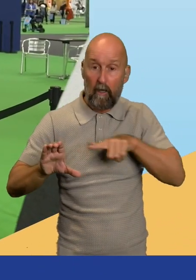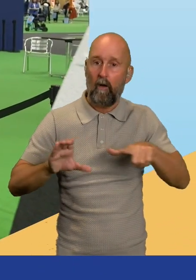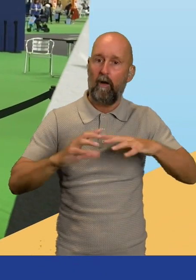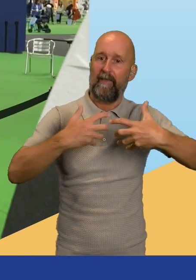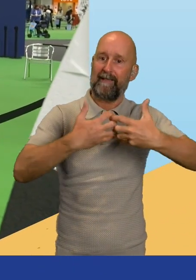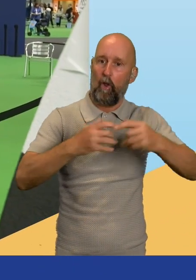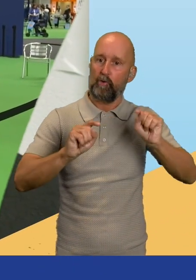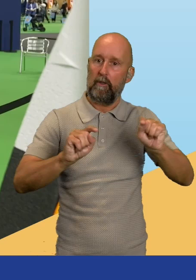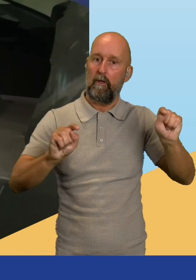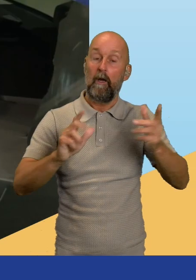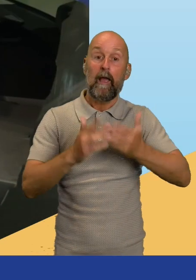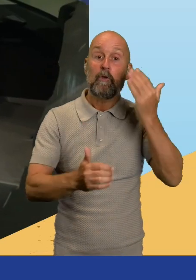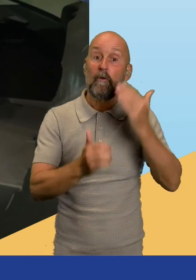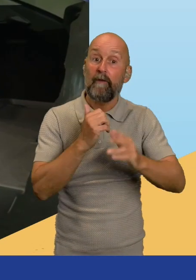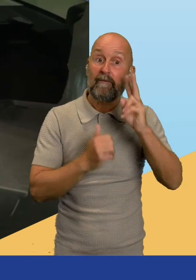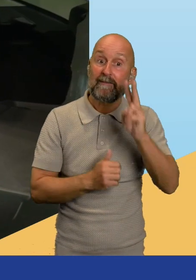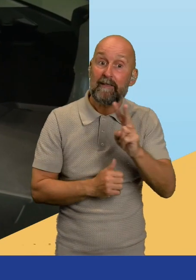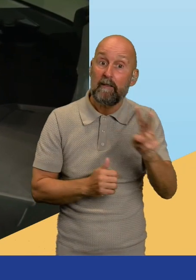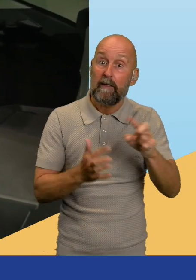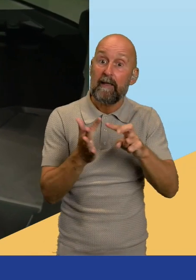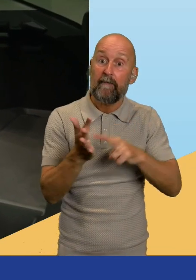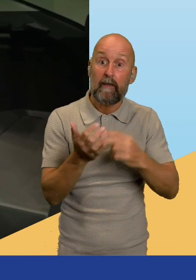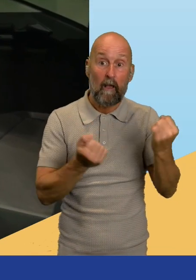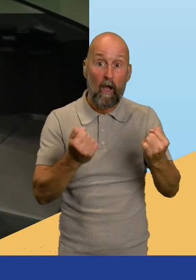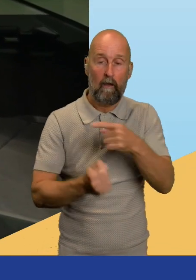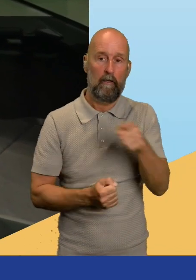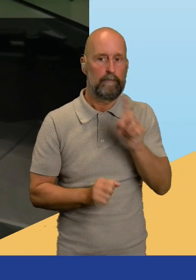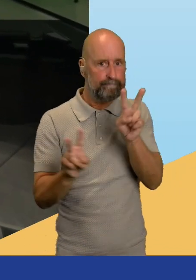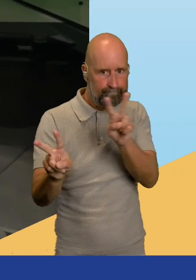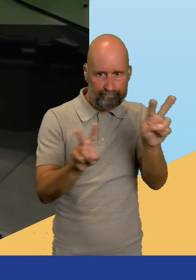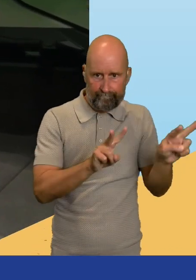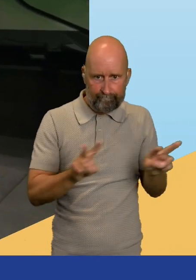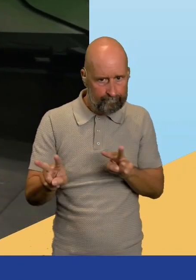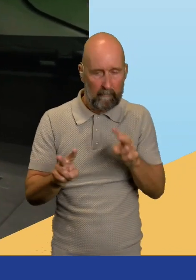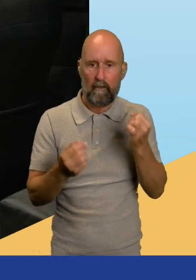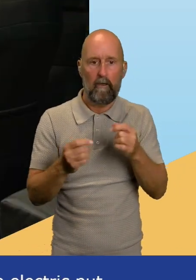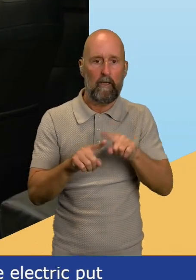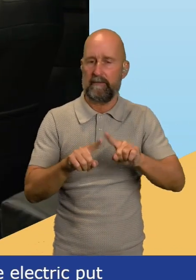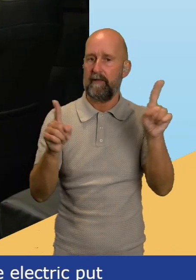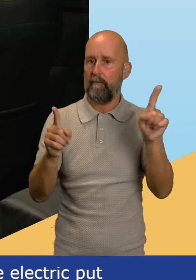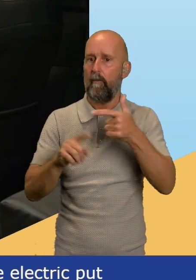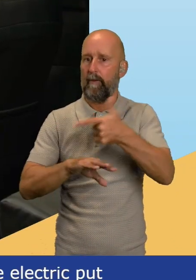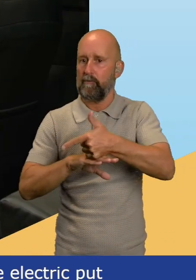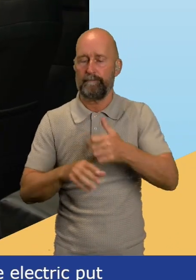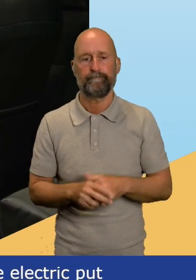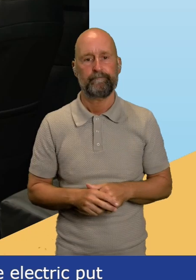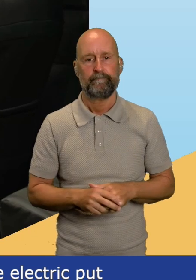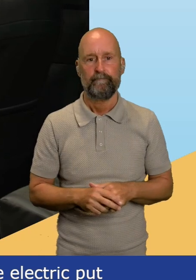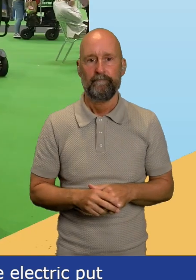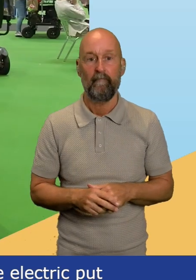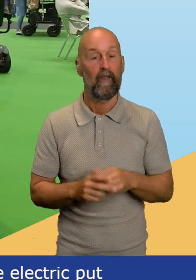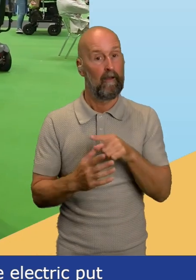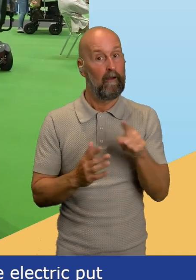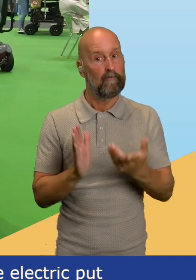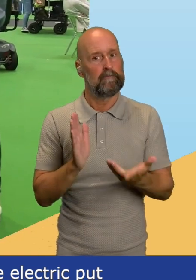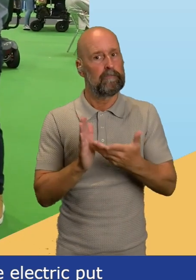So if you've never seen an EV before, it's a way to really understand it and how it works differently. I hope you can tell we've really gone